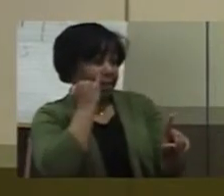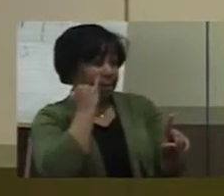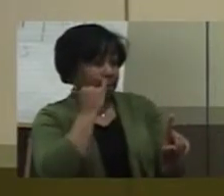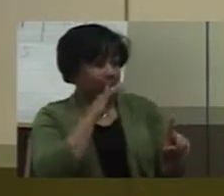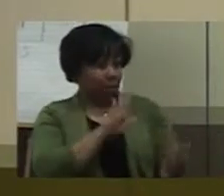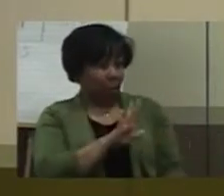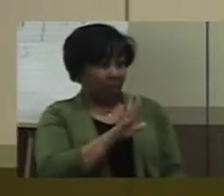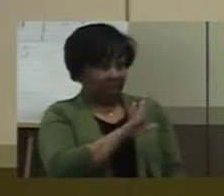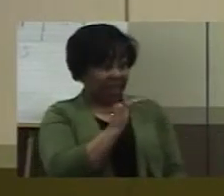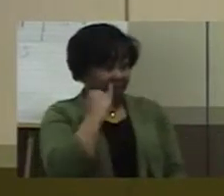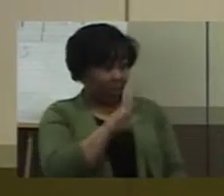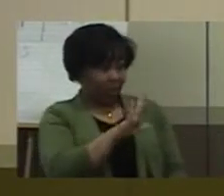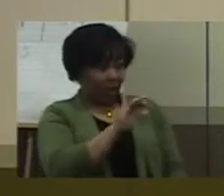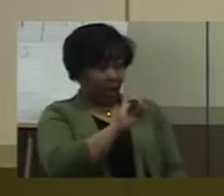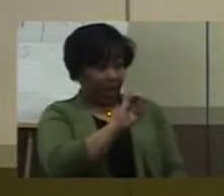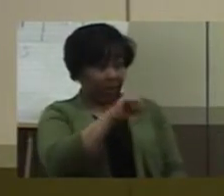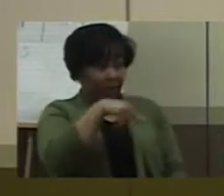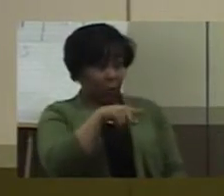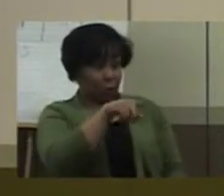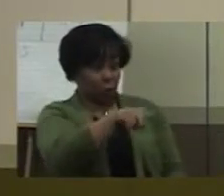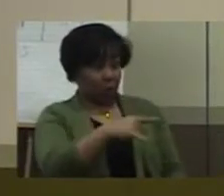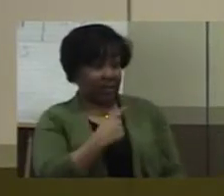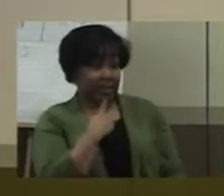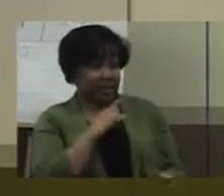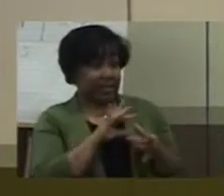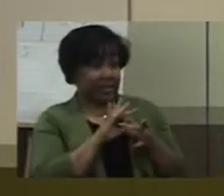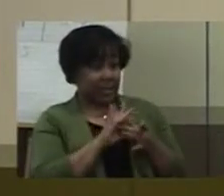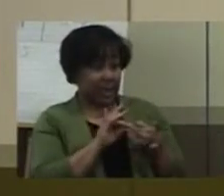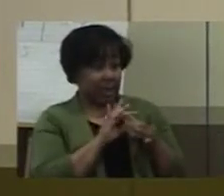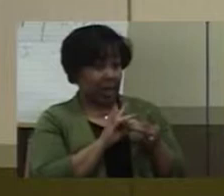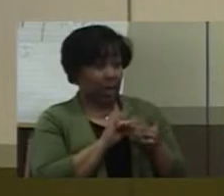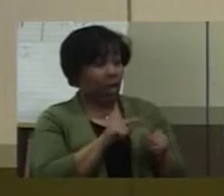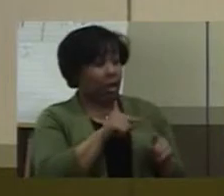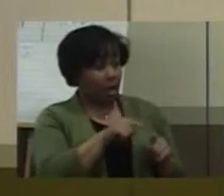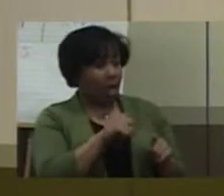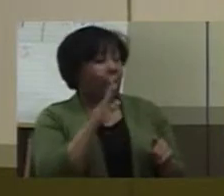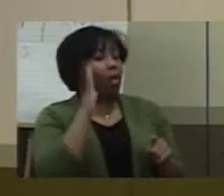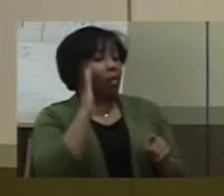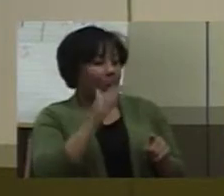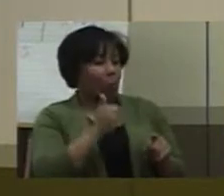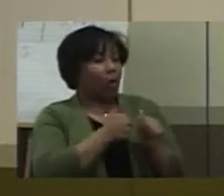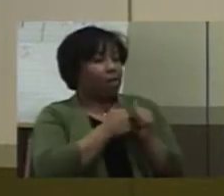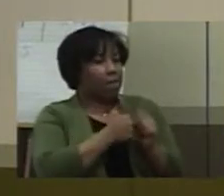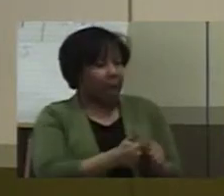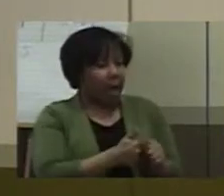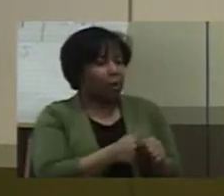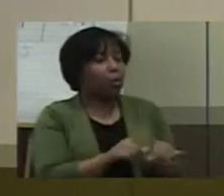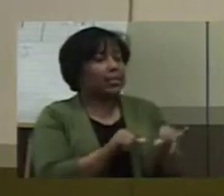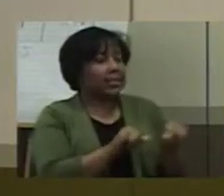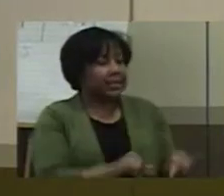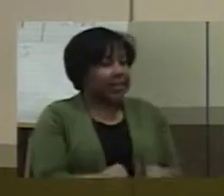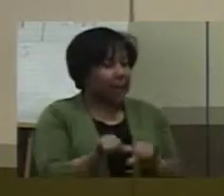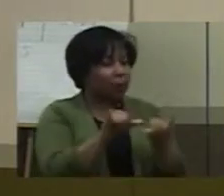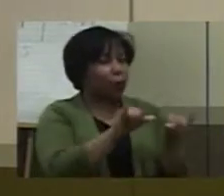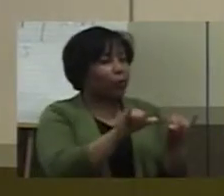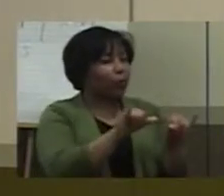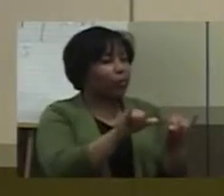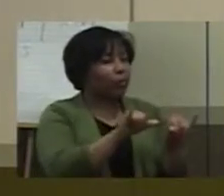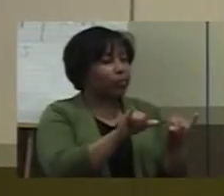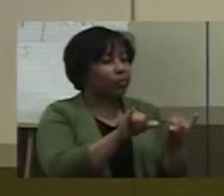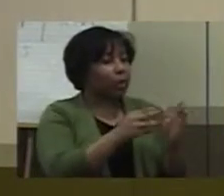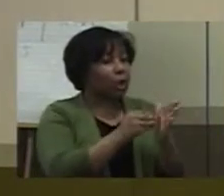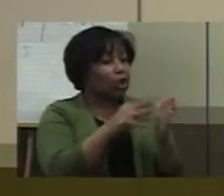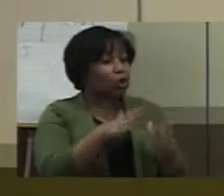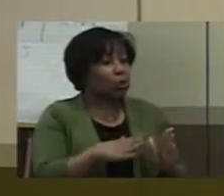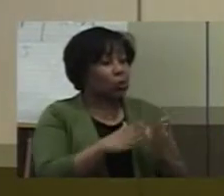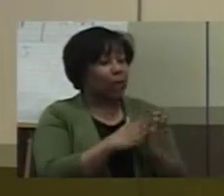on the IEP you have stated that the child will follow standard